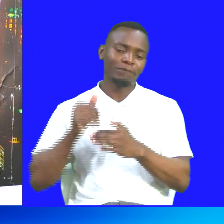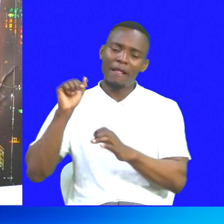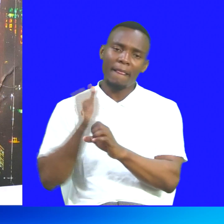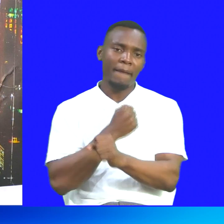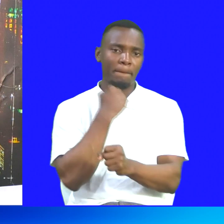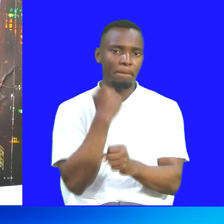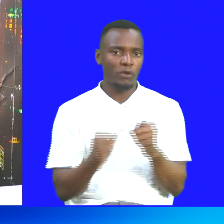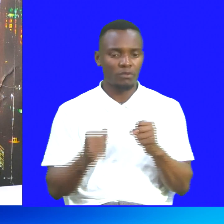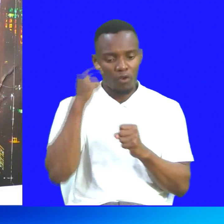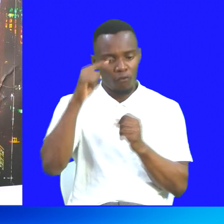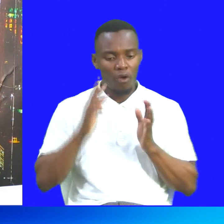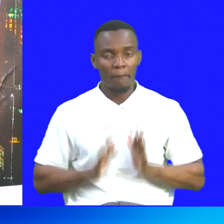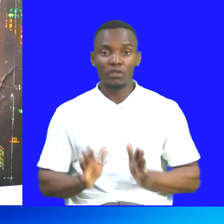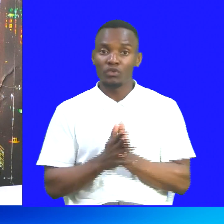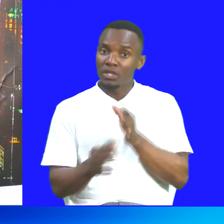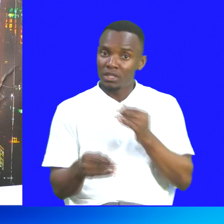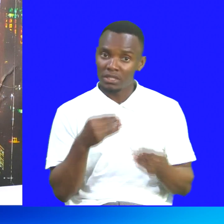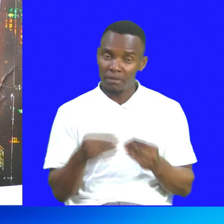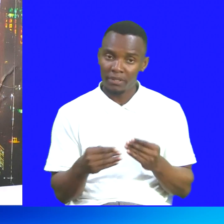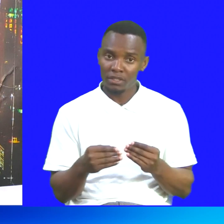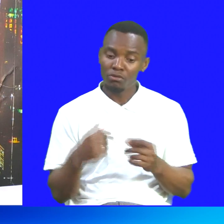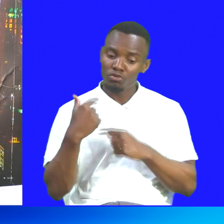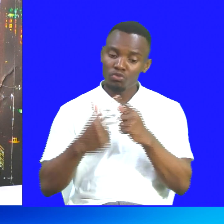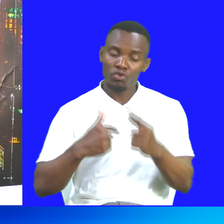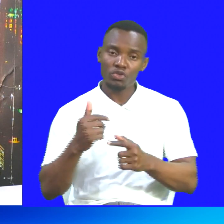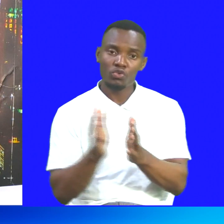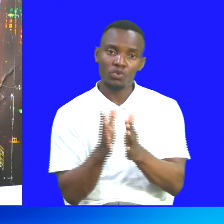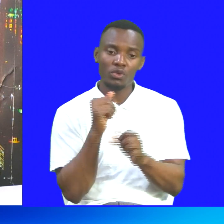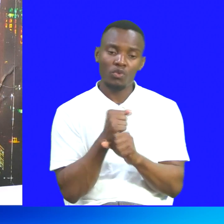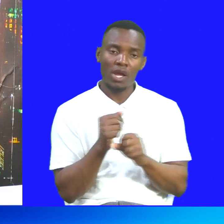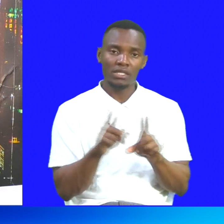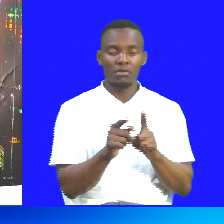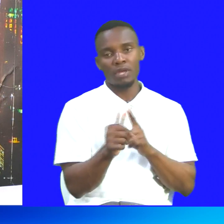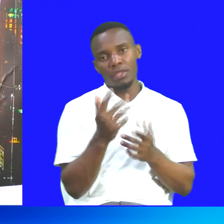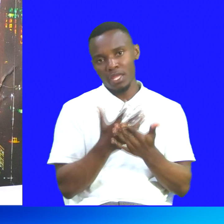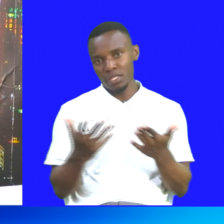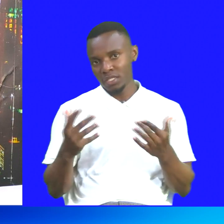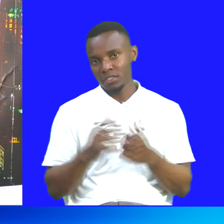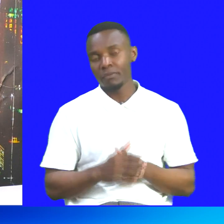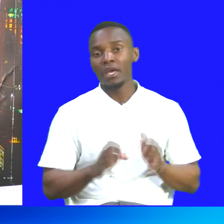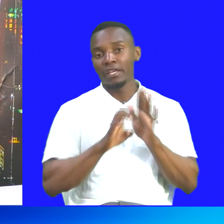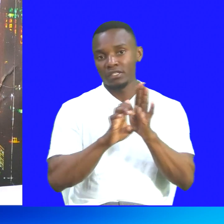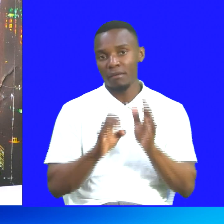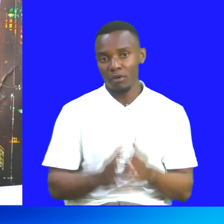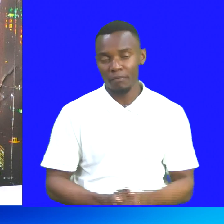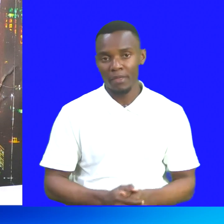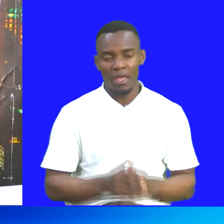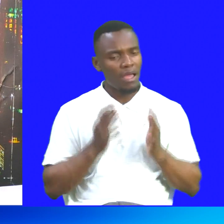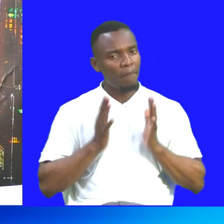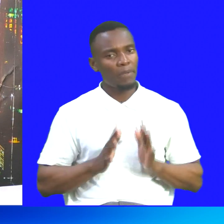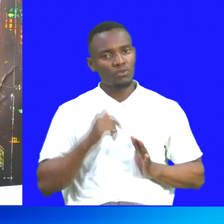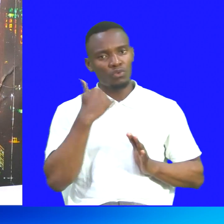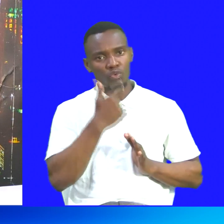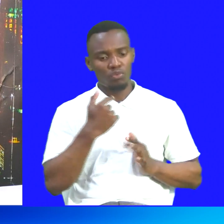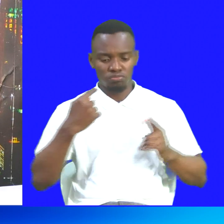for a person with disability to cope with work and other factors. For example, a person using